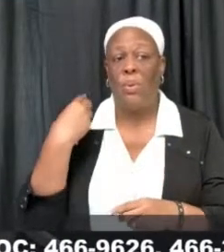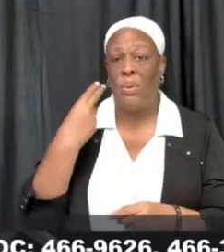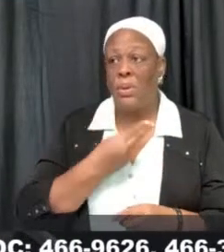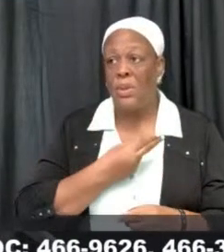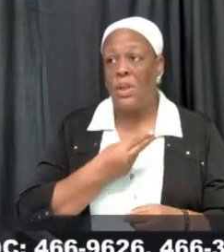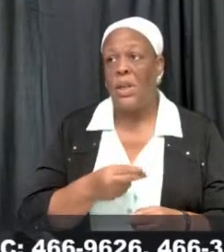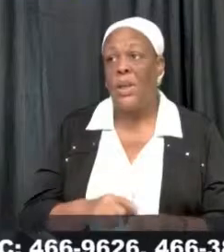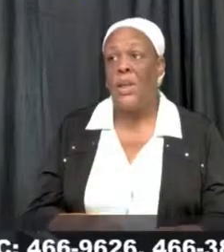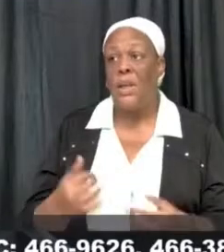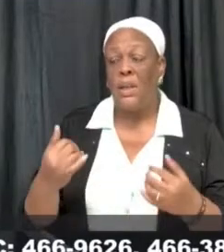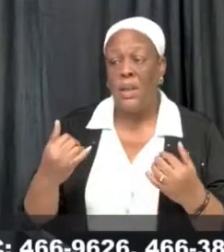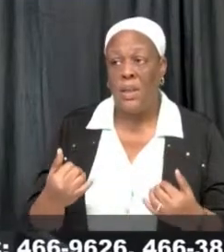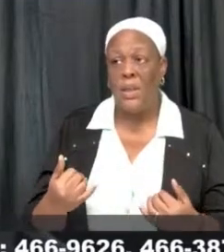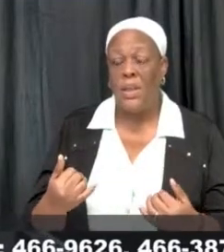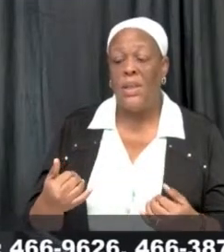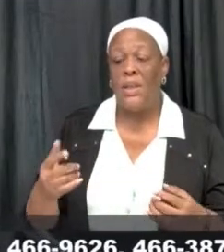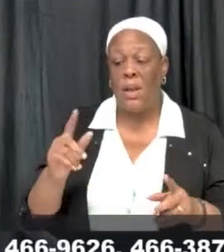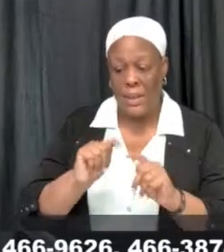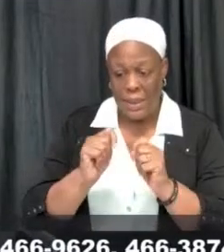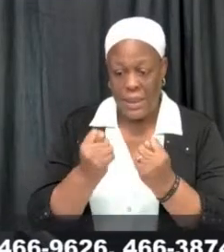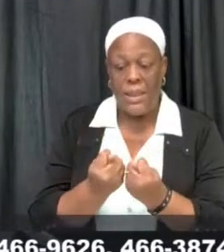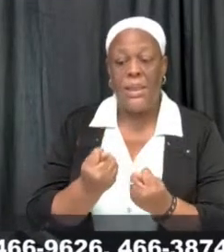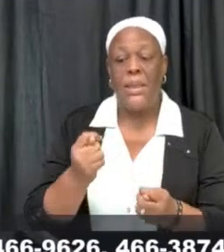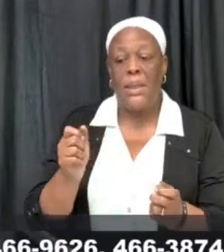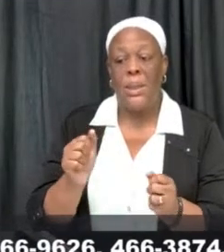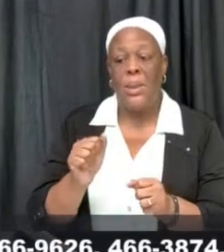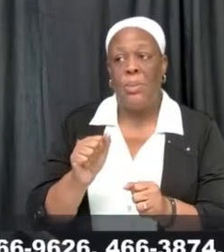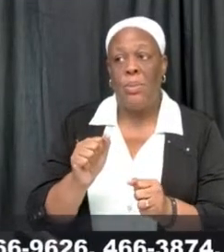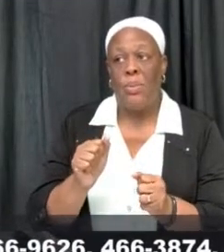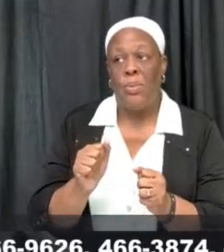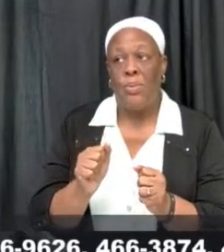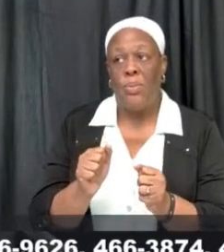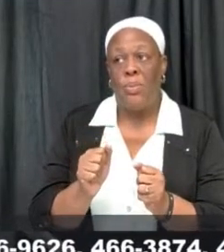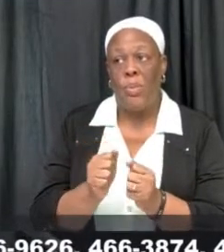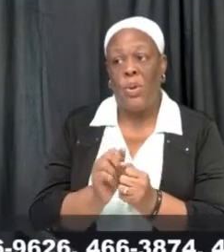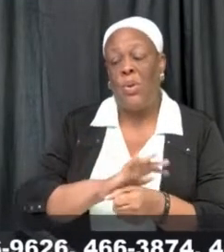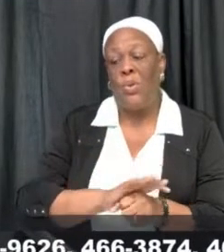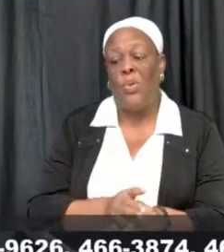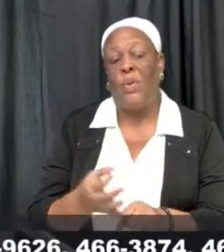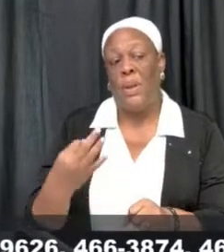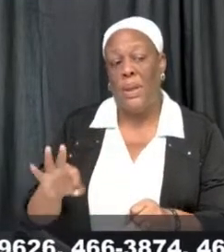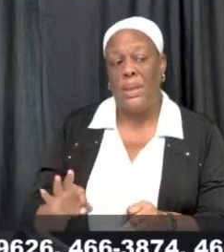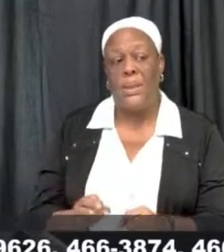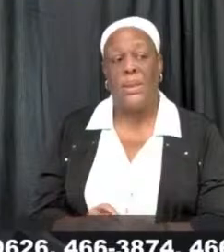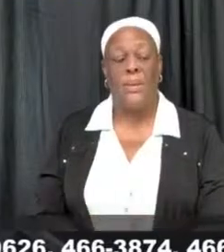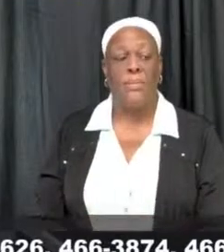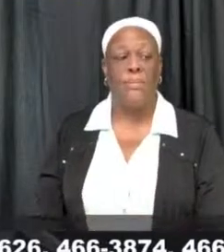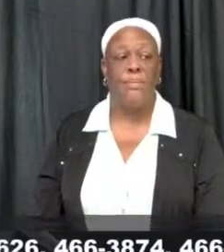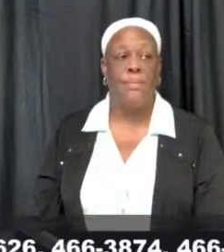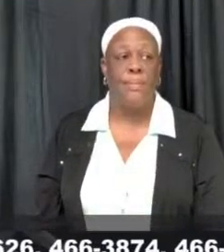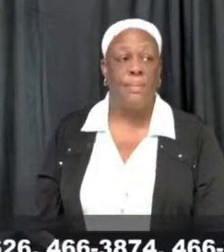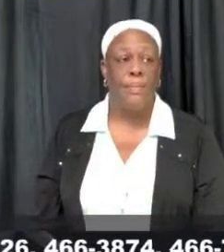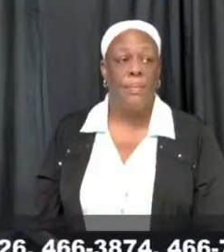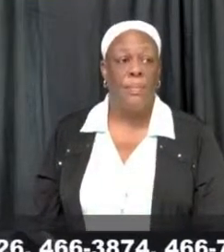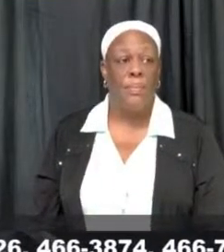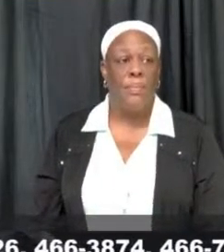is a member of the National COVID-19 Task Force. Superintendent.